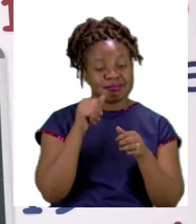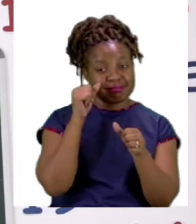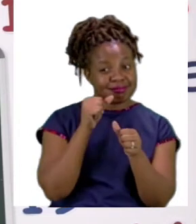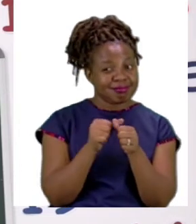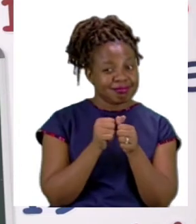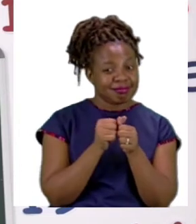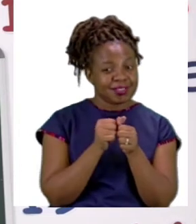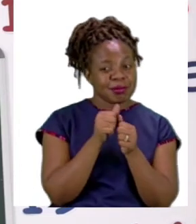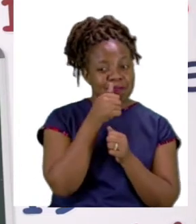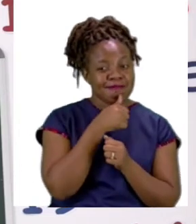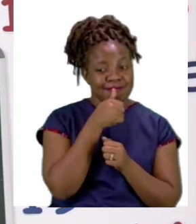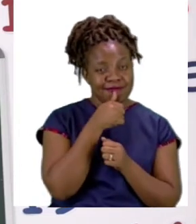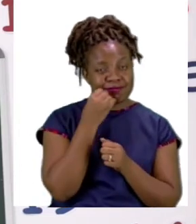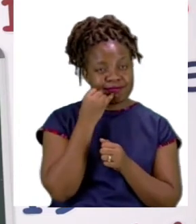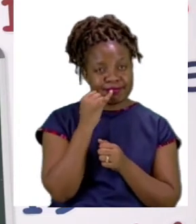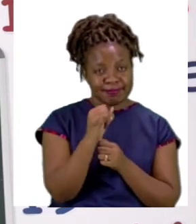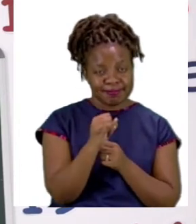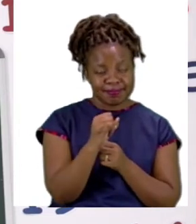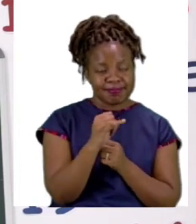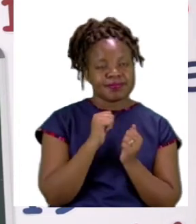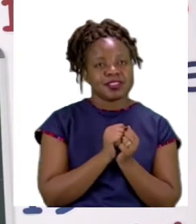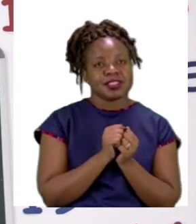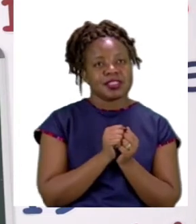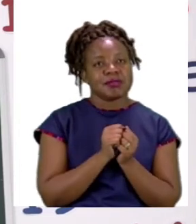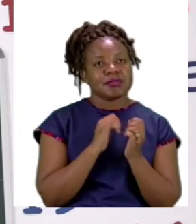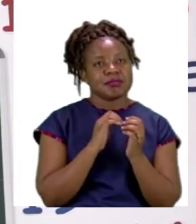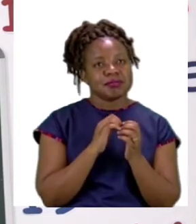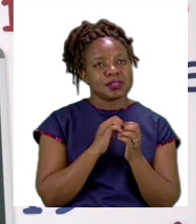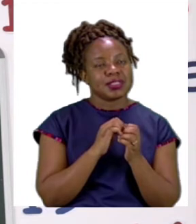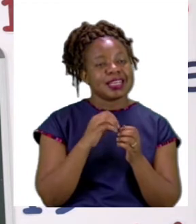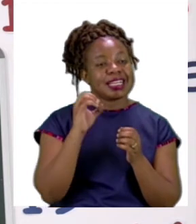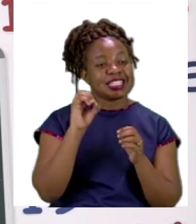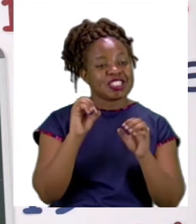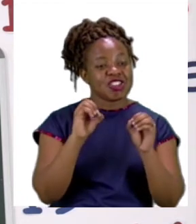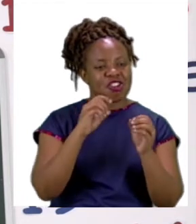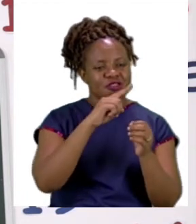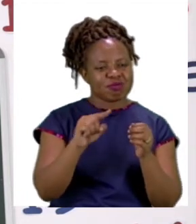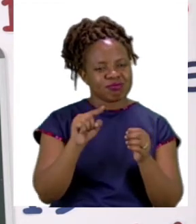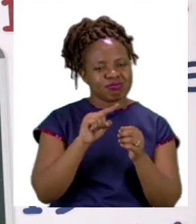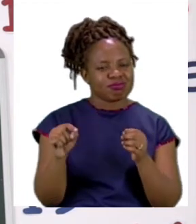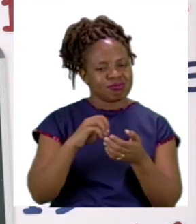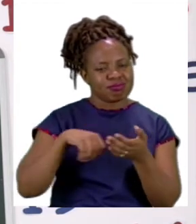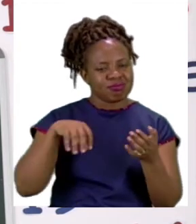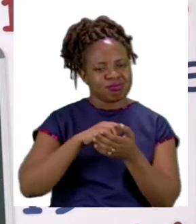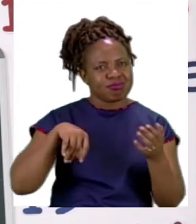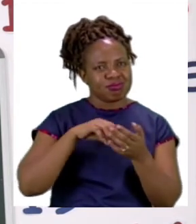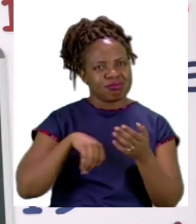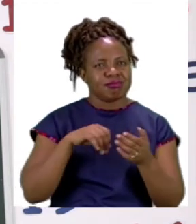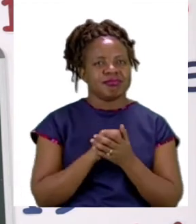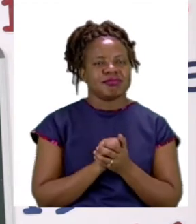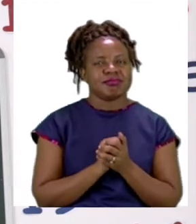little secret, and I said that we cancel the zeros. That's how we do it.